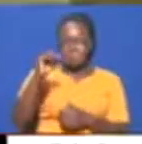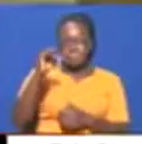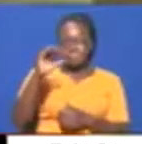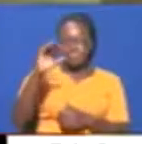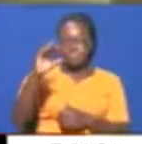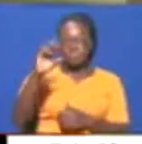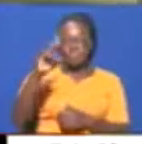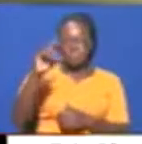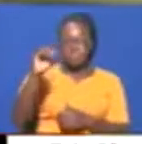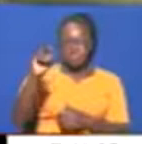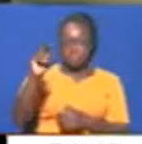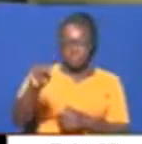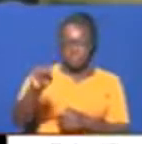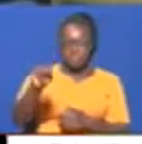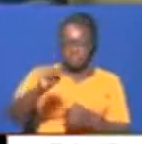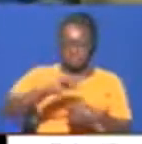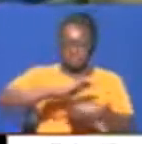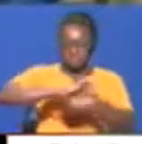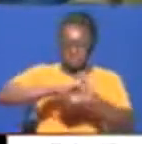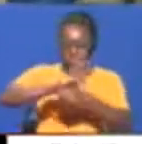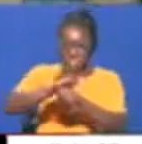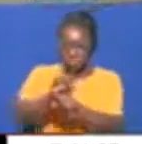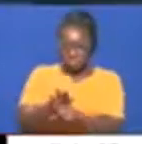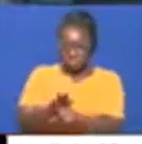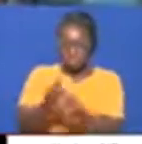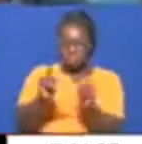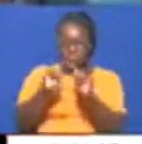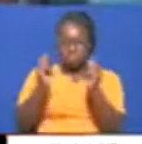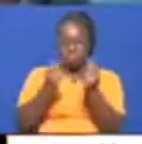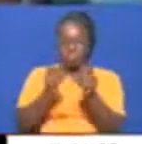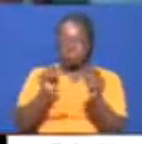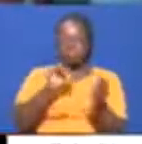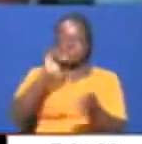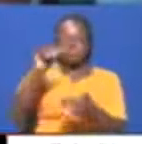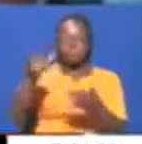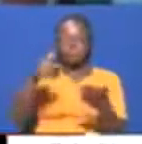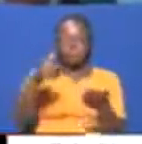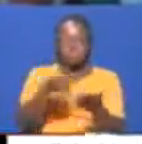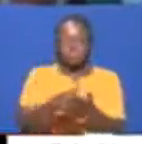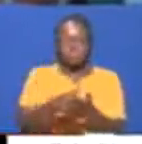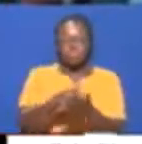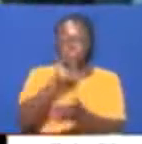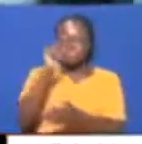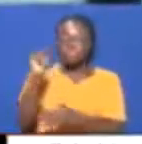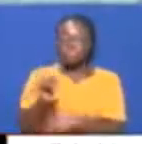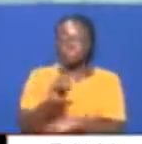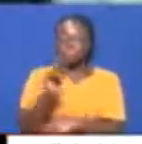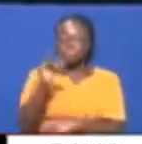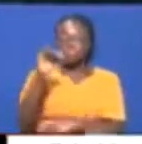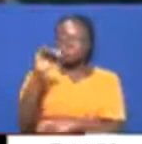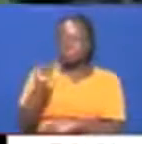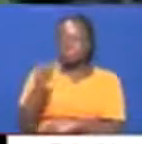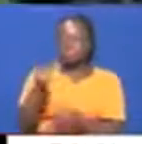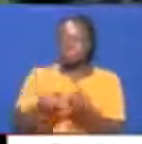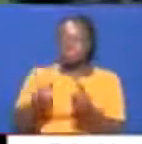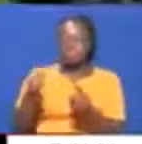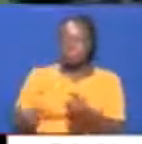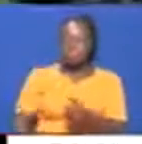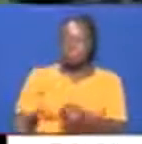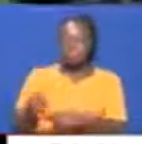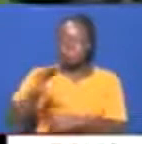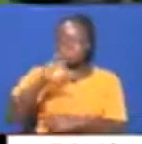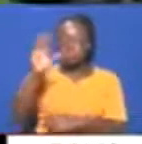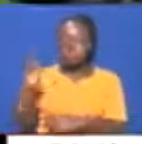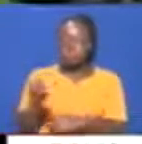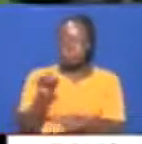ya COVID-19 walipowasili katika uwanja wa kimataifa wa Jomo Kenyatta kutoka Afrika Kusini. We have a lot